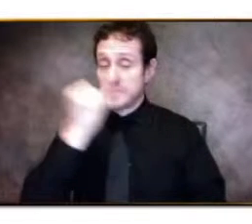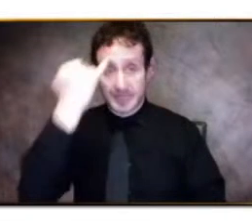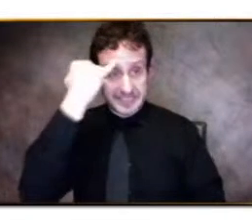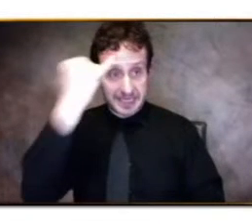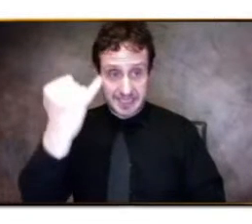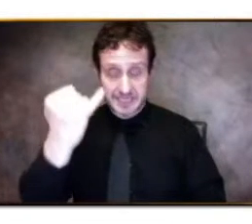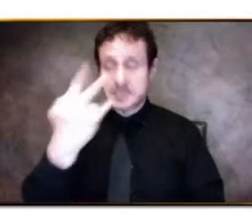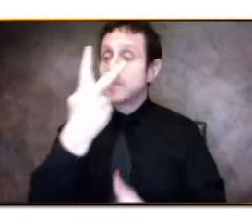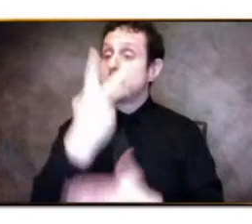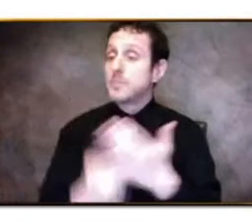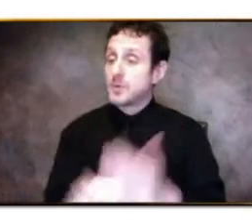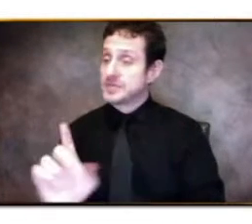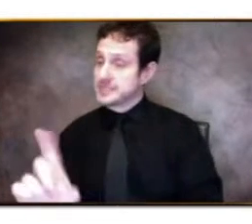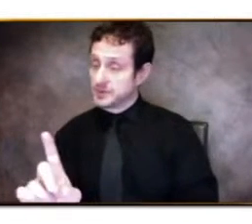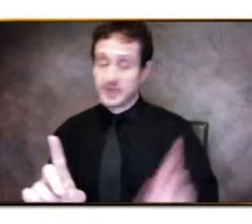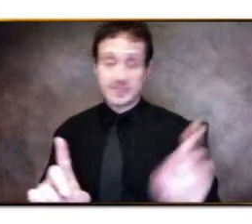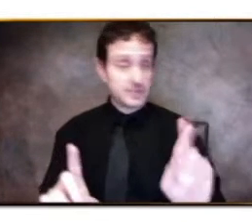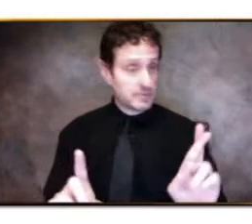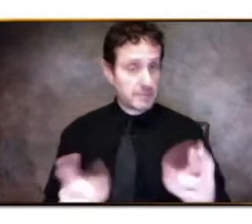of the aisle.